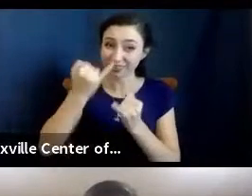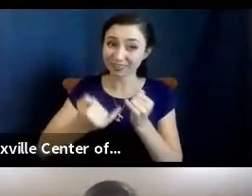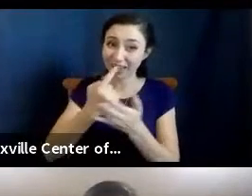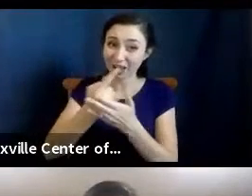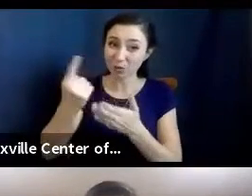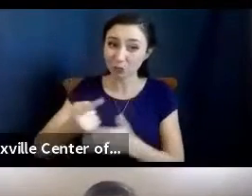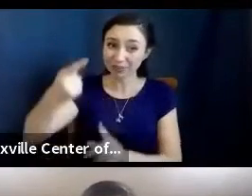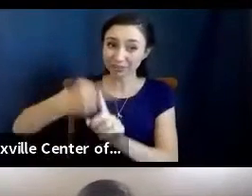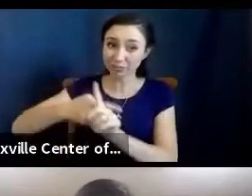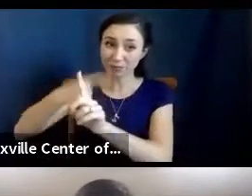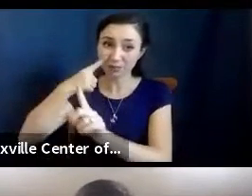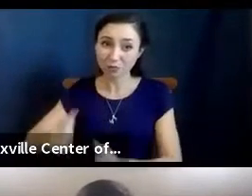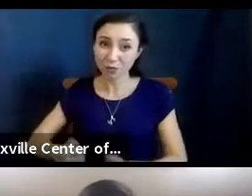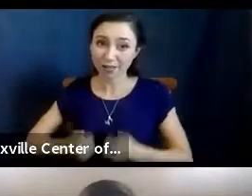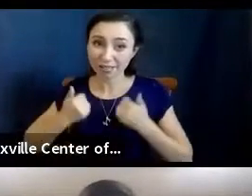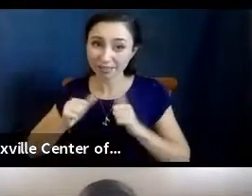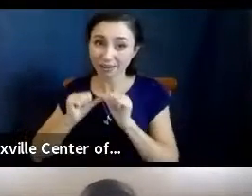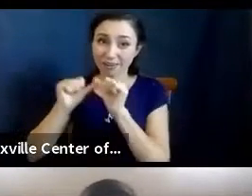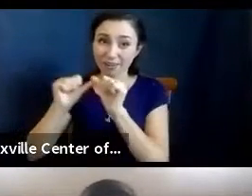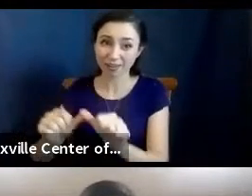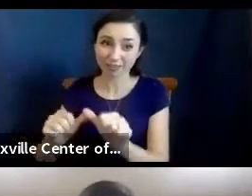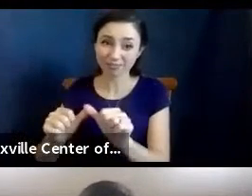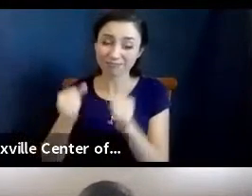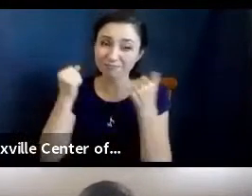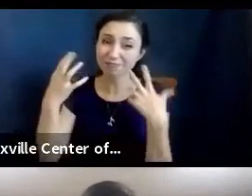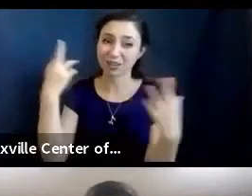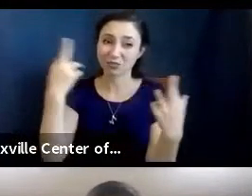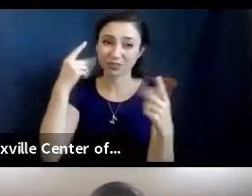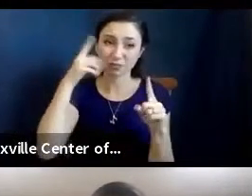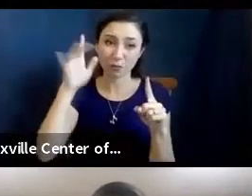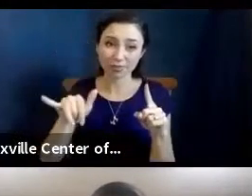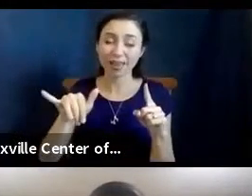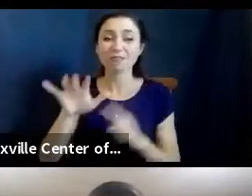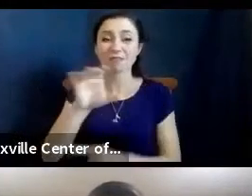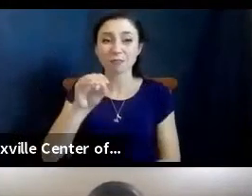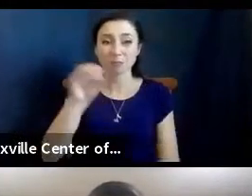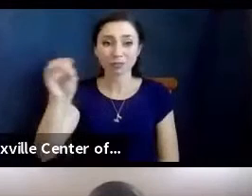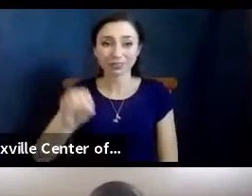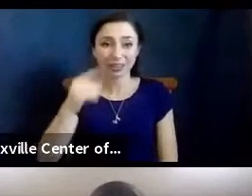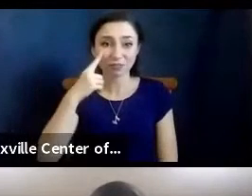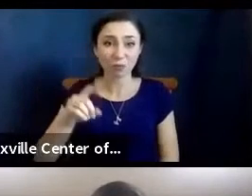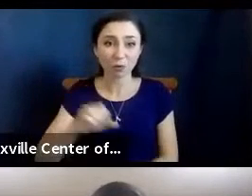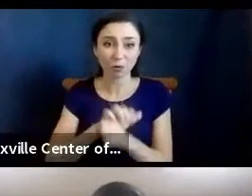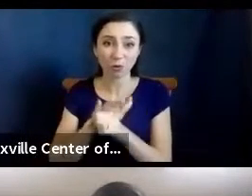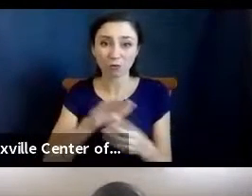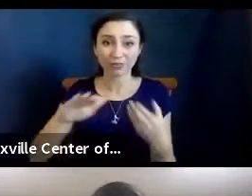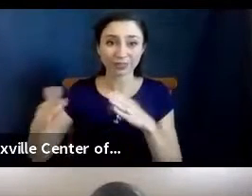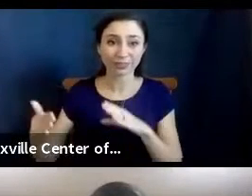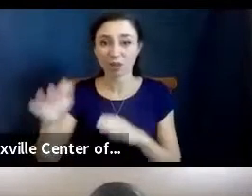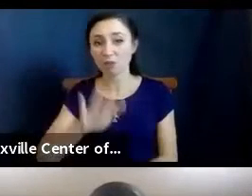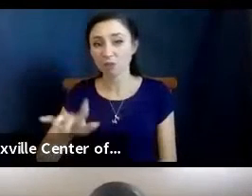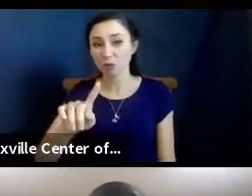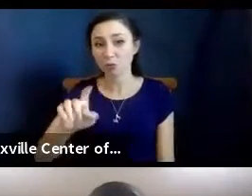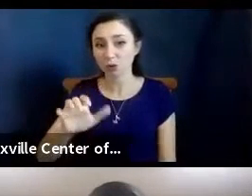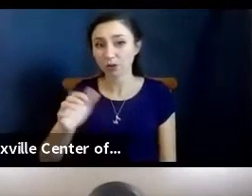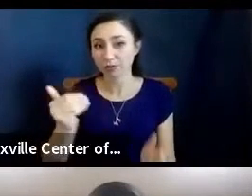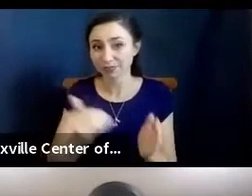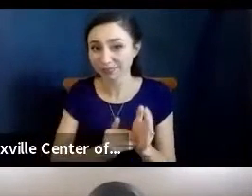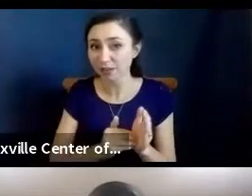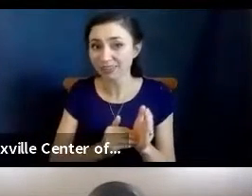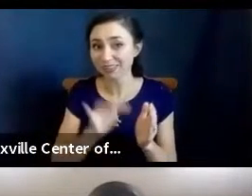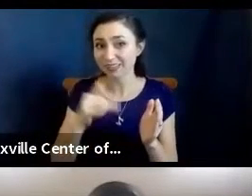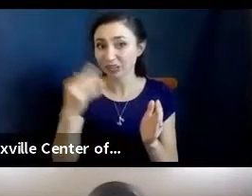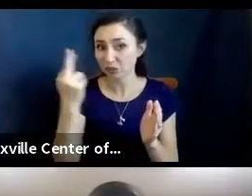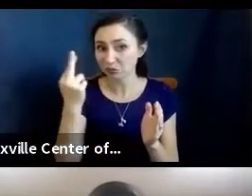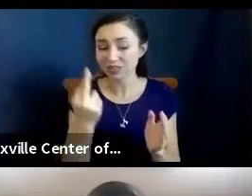factors. These represent 40 to 50% of all COVID deaths in the US, which is roughly about 100,000. Many experts agree that